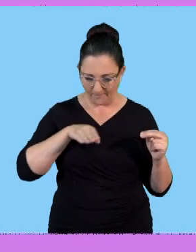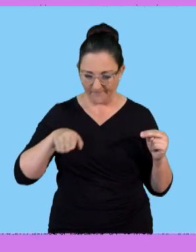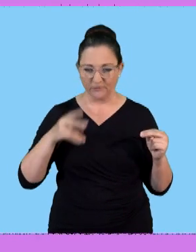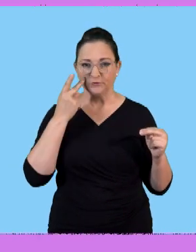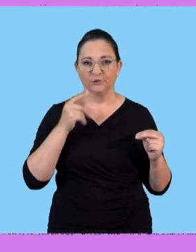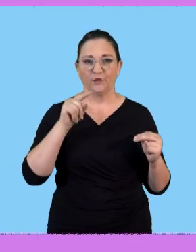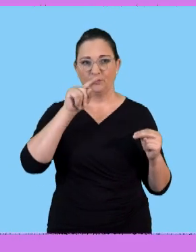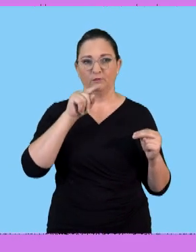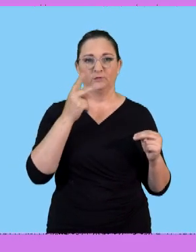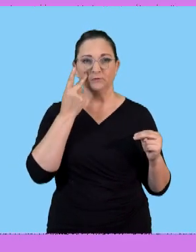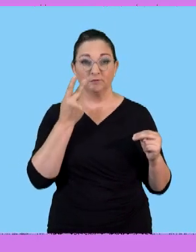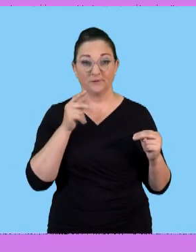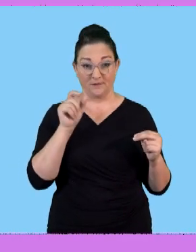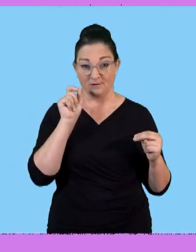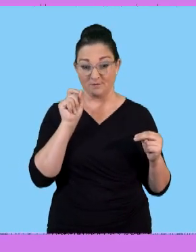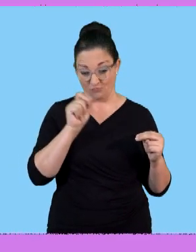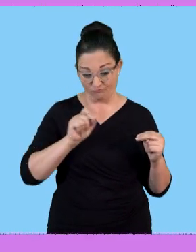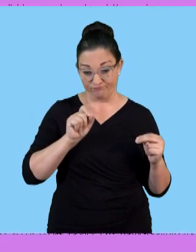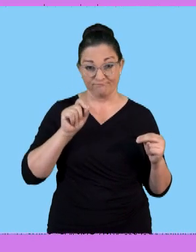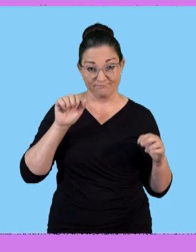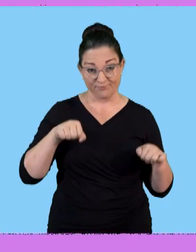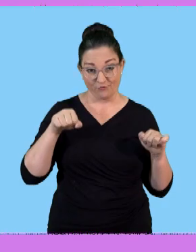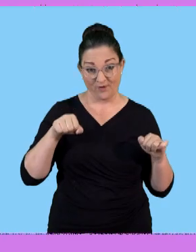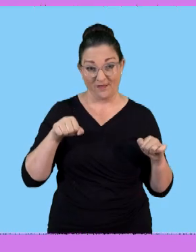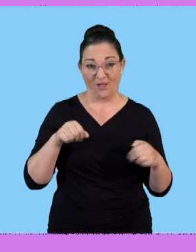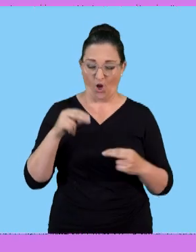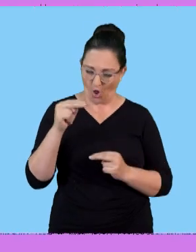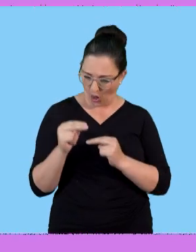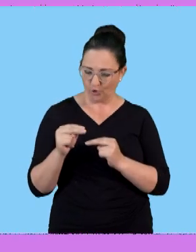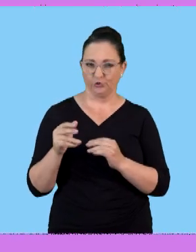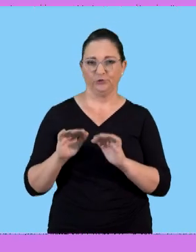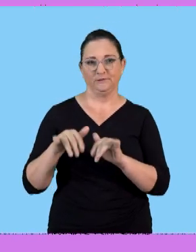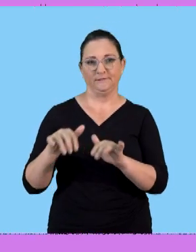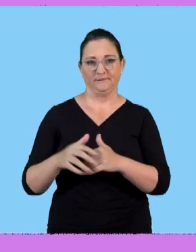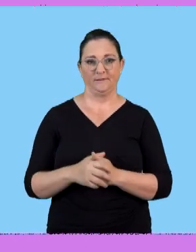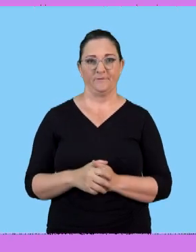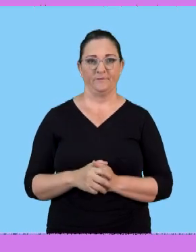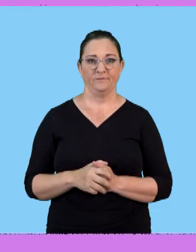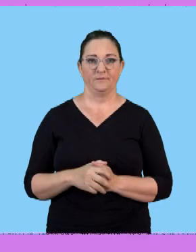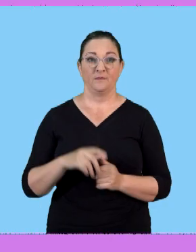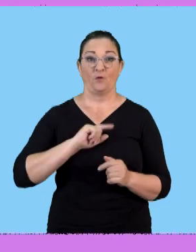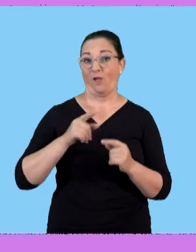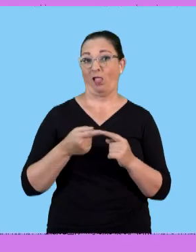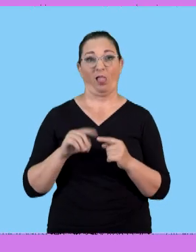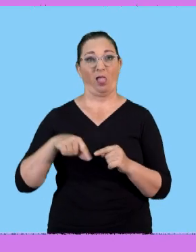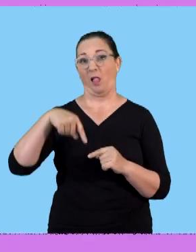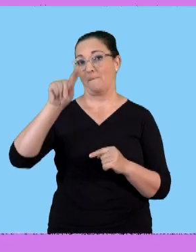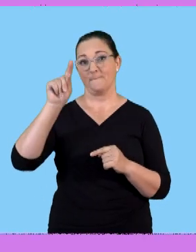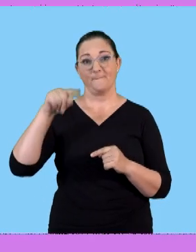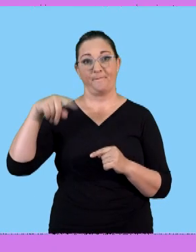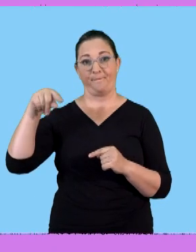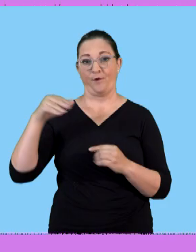right? Okay, so we'll agree it's here, right? That's the closest, right? Because from this point upwards